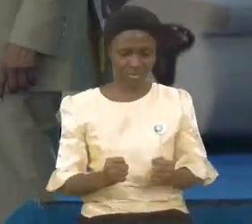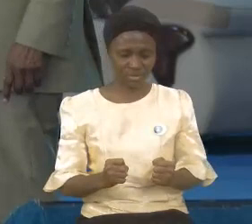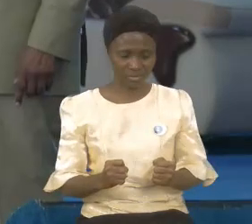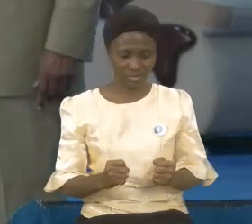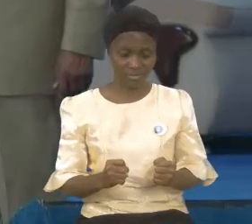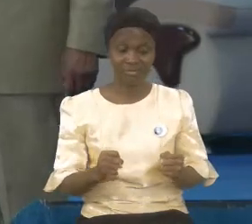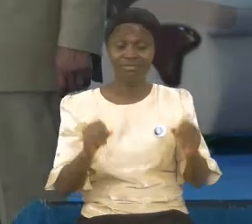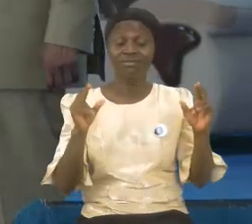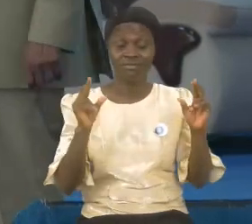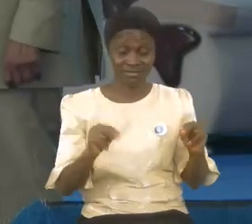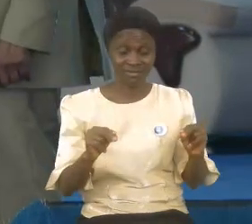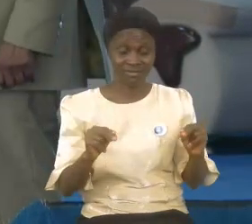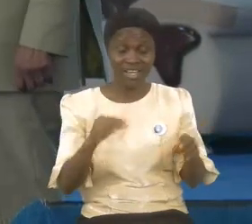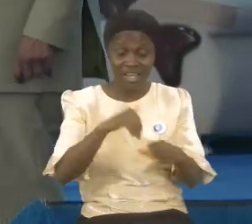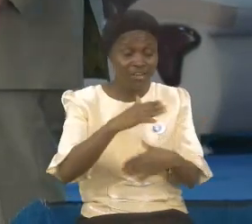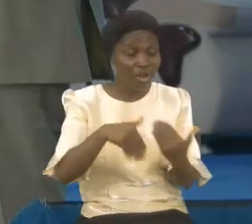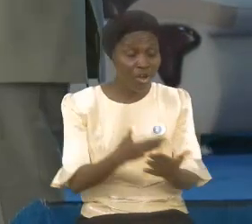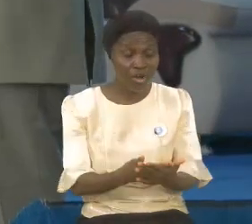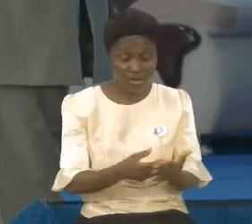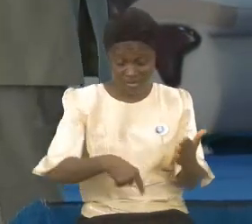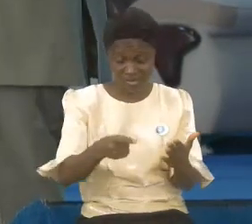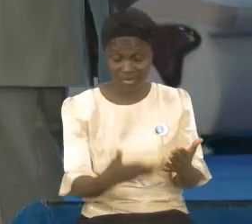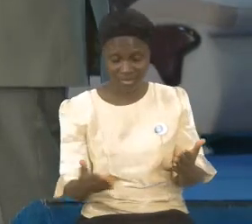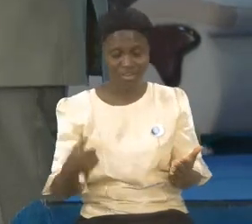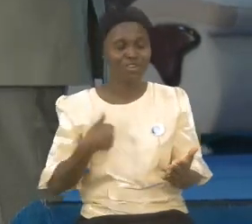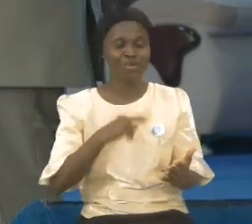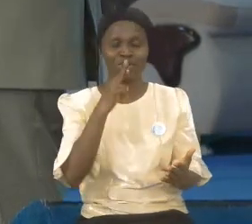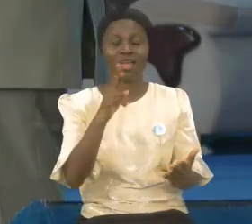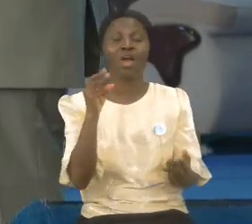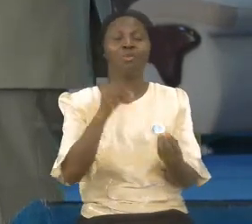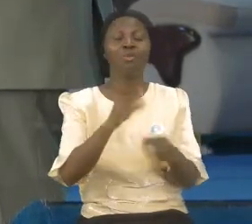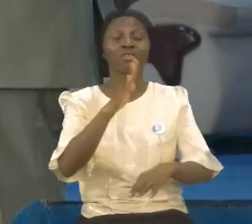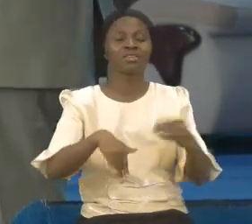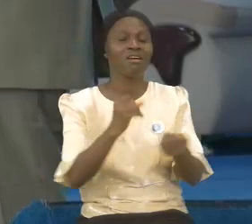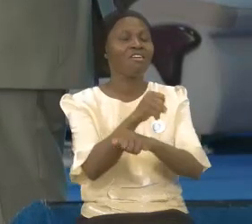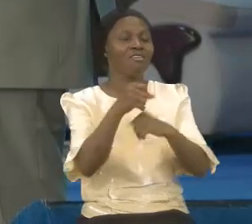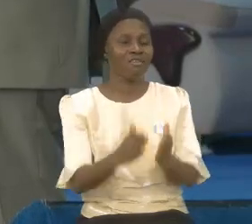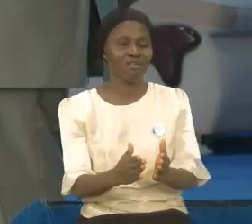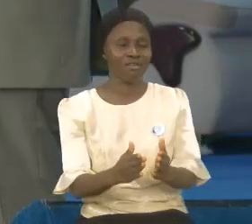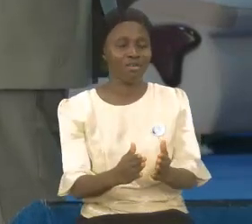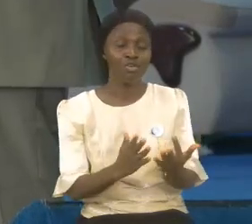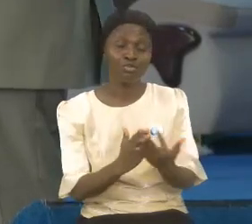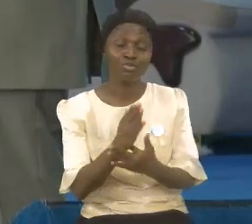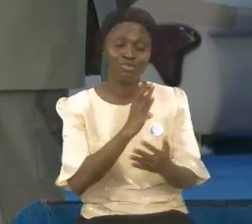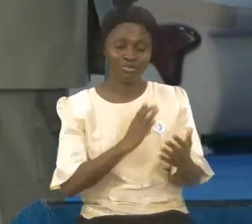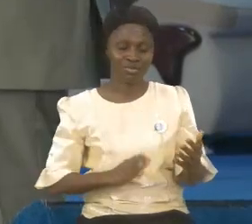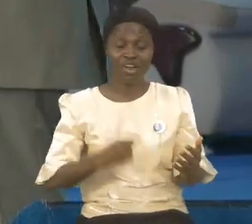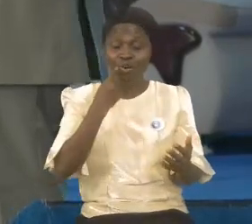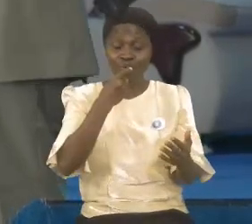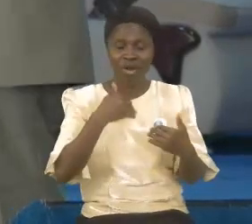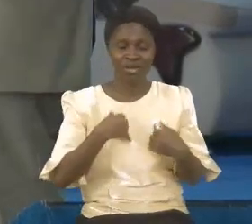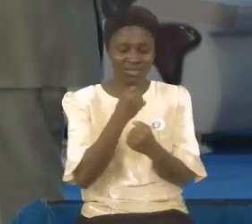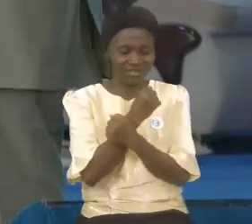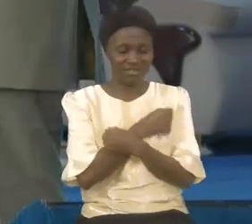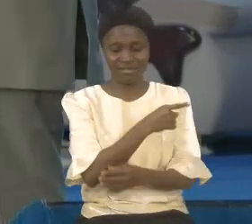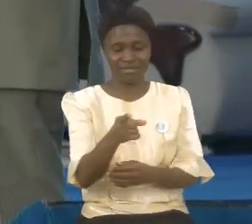things, you are more than conquerors through Christ who has loved you. That conquering power continue